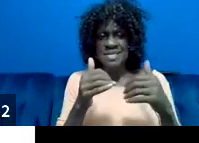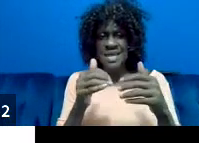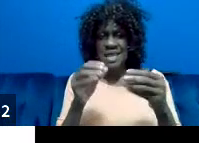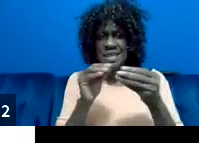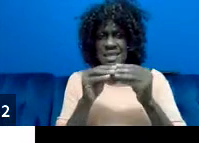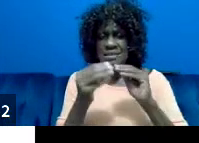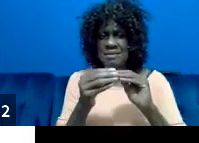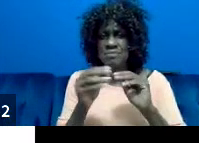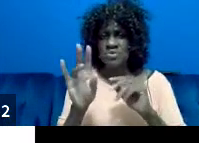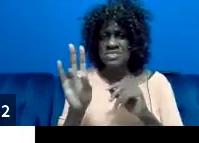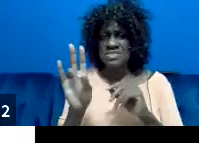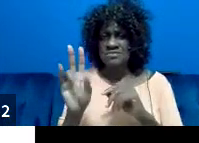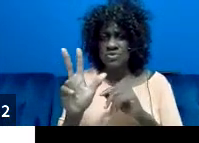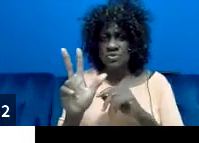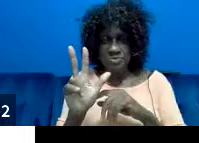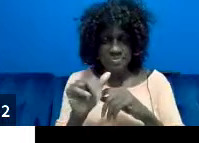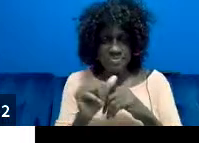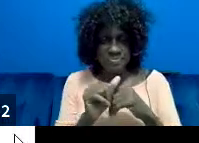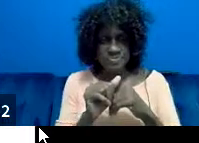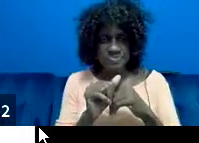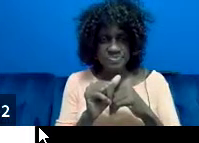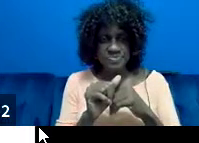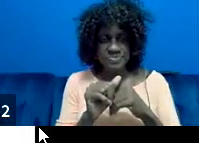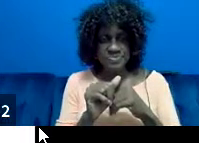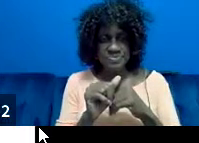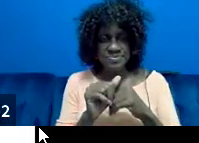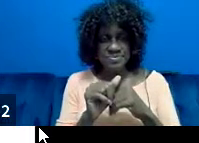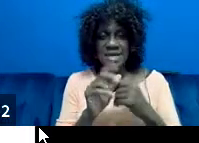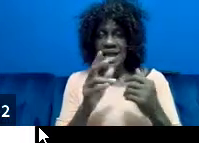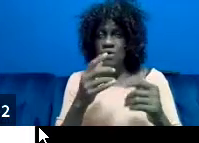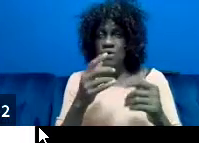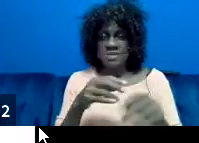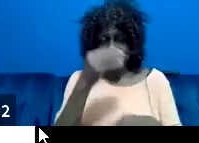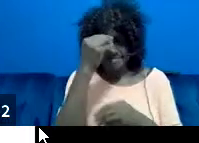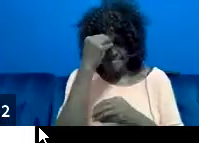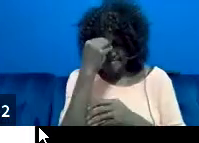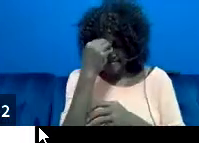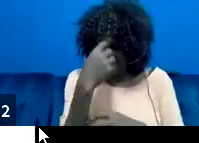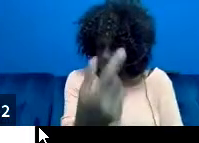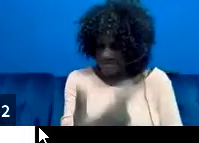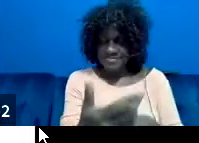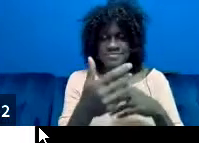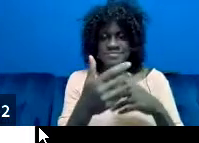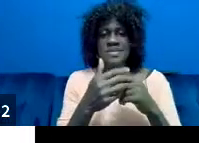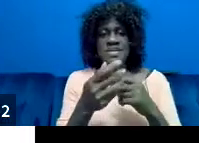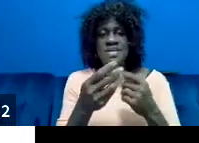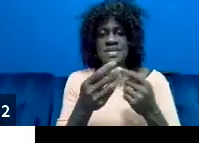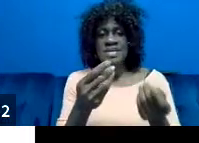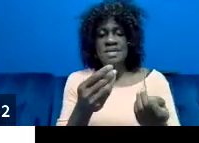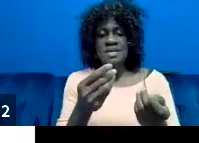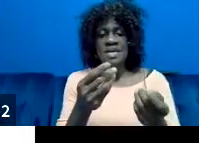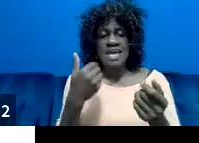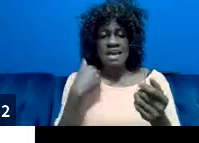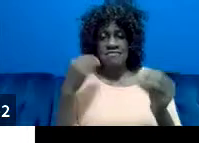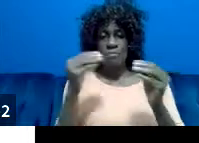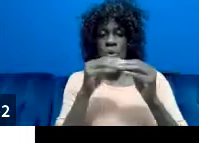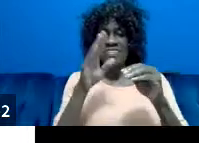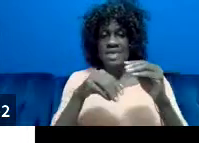slide number 73, I can't stress how important it is to have more than the